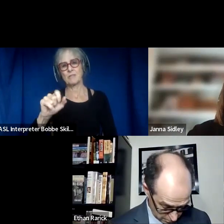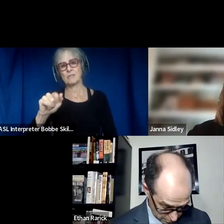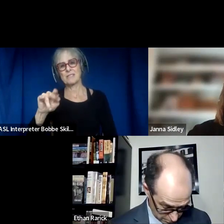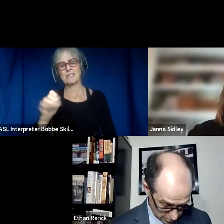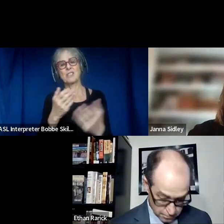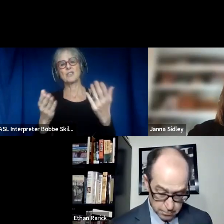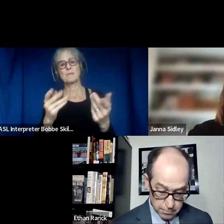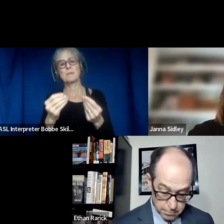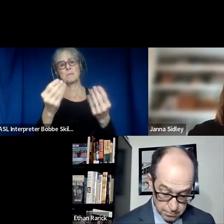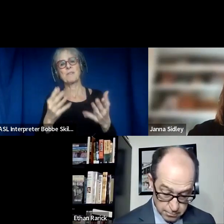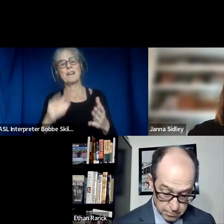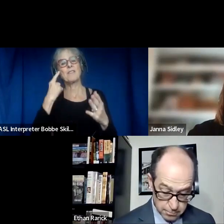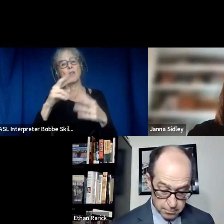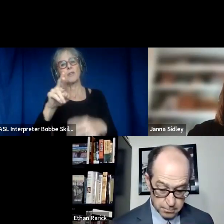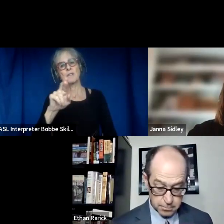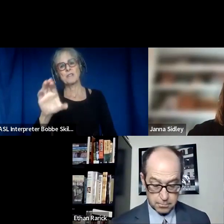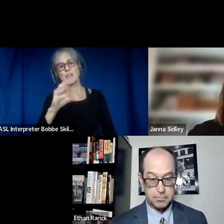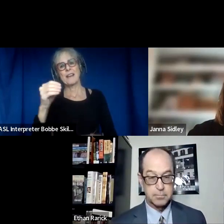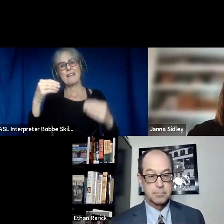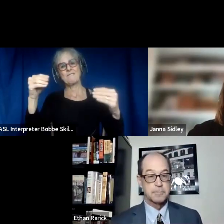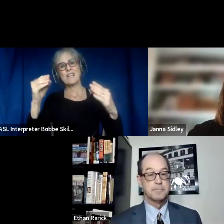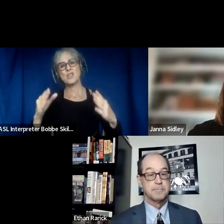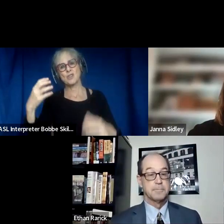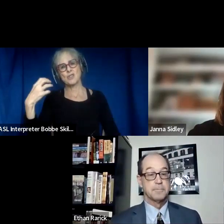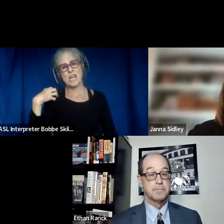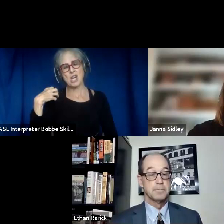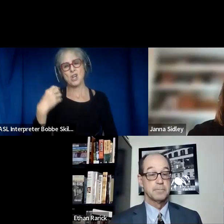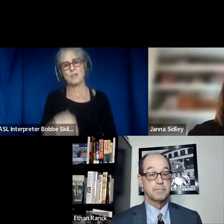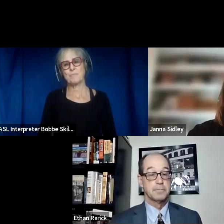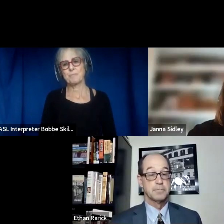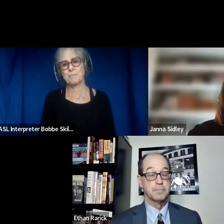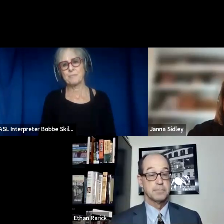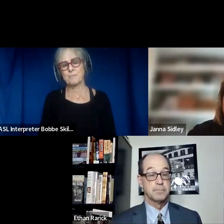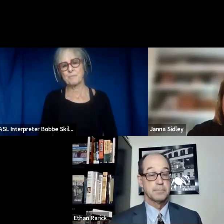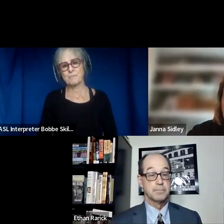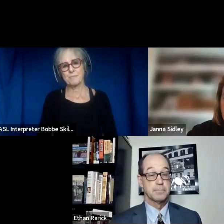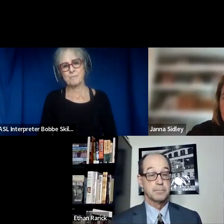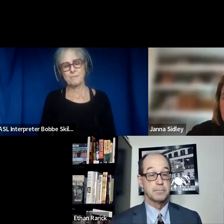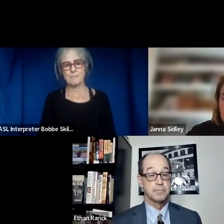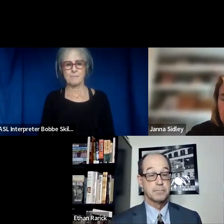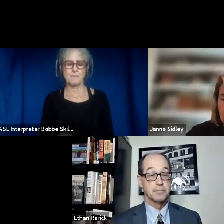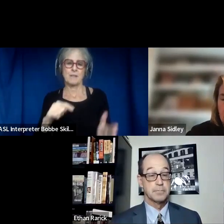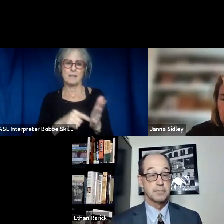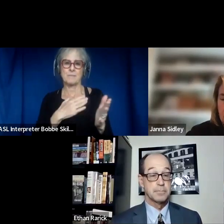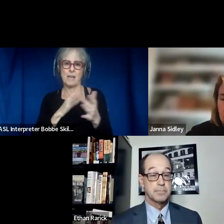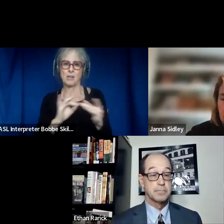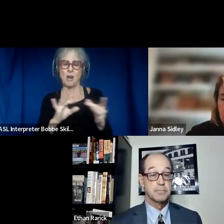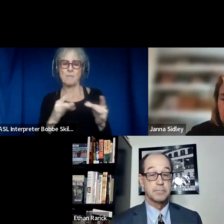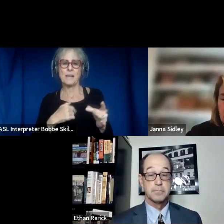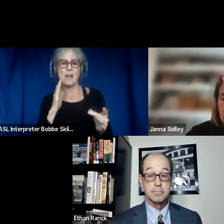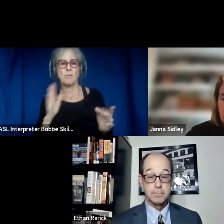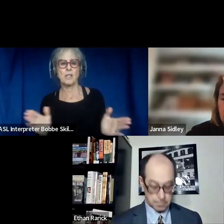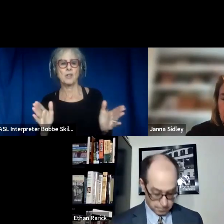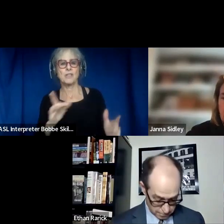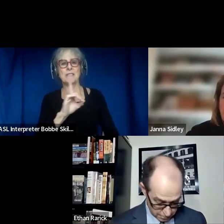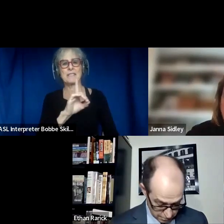for Regional Center and also a vendor chair. So this is just my comment. I would encourage